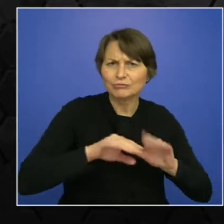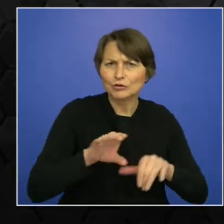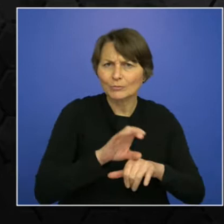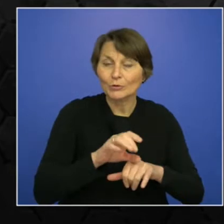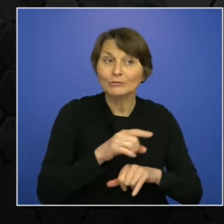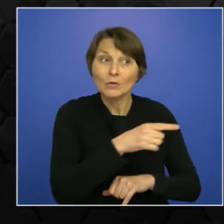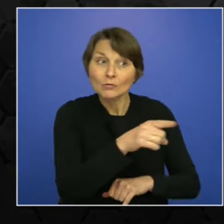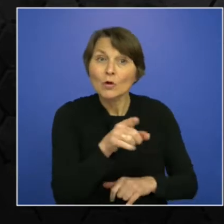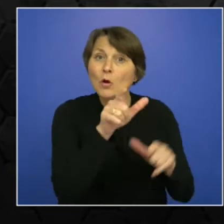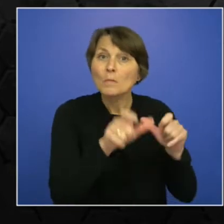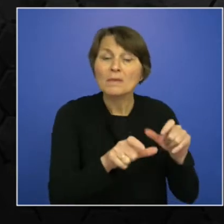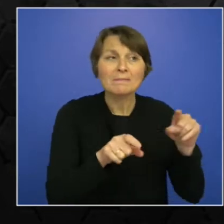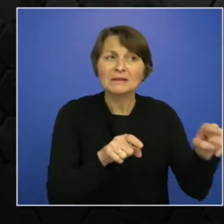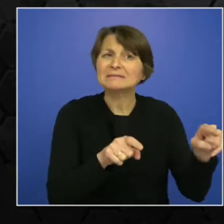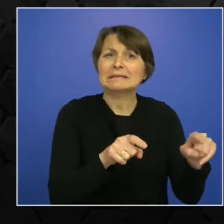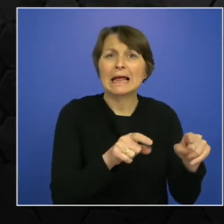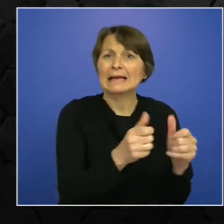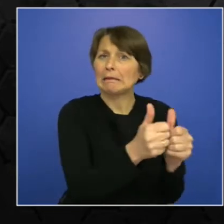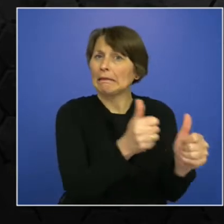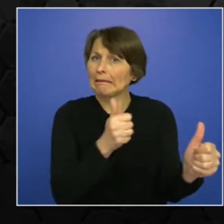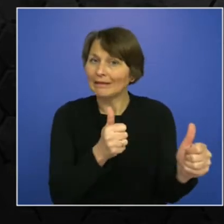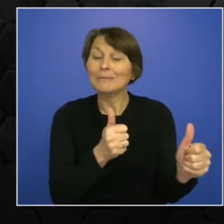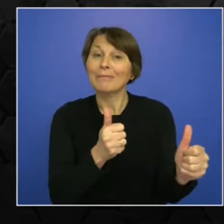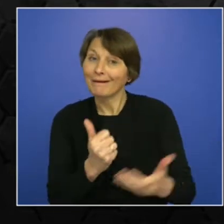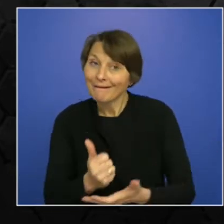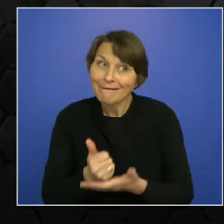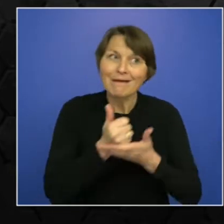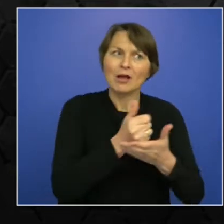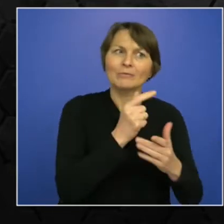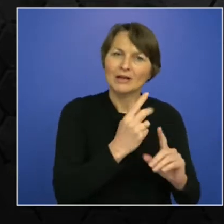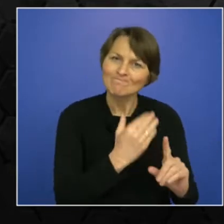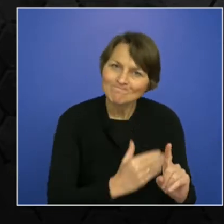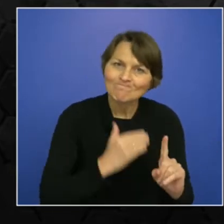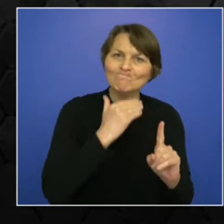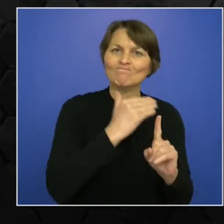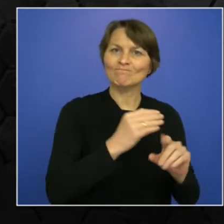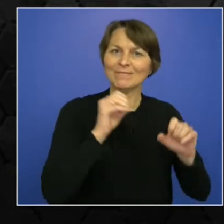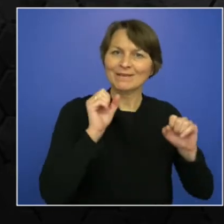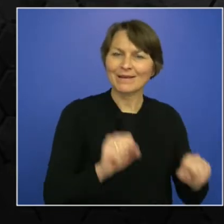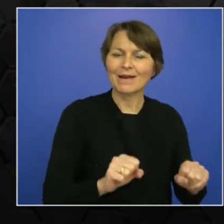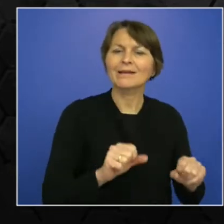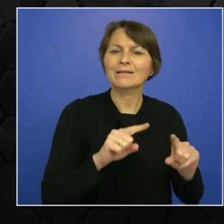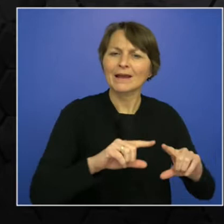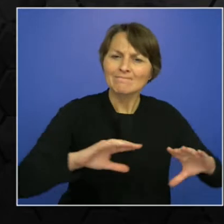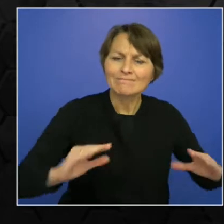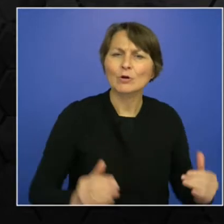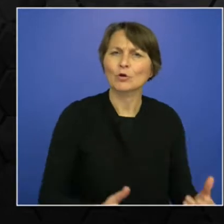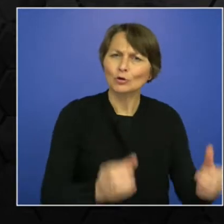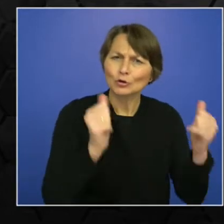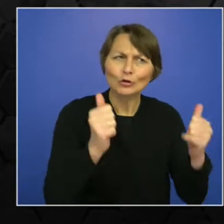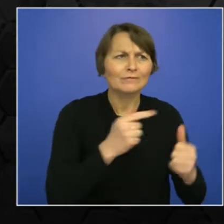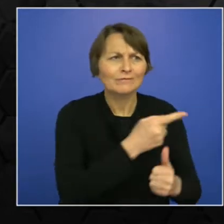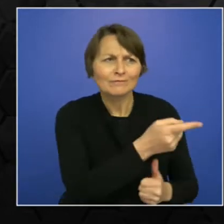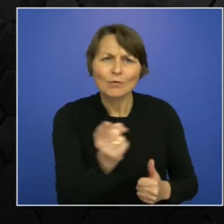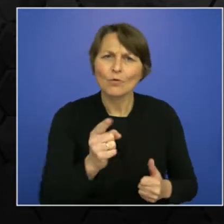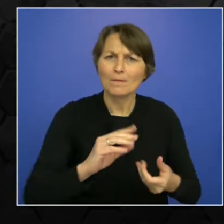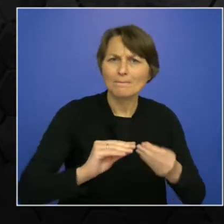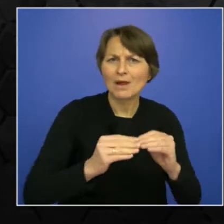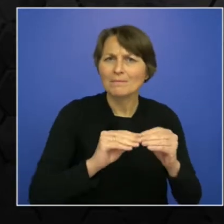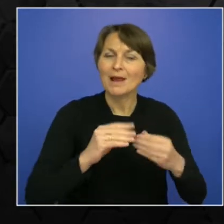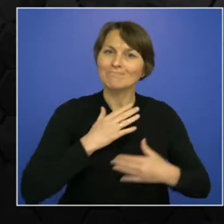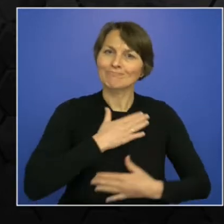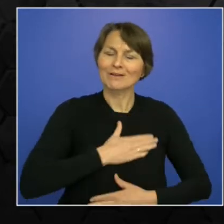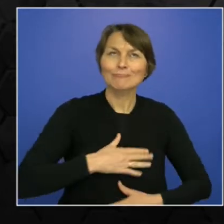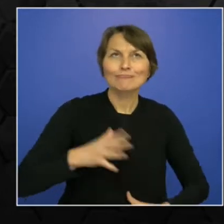physical disadvantages, empower smart infrastructure, and create incredible entertainment experience, and